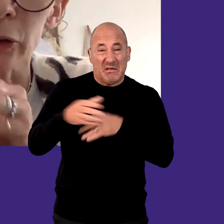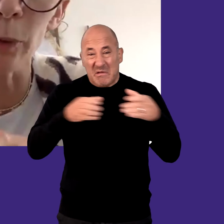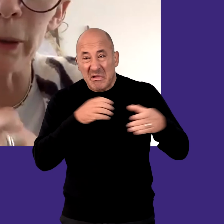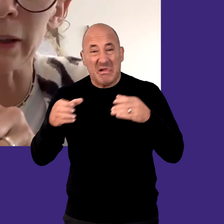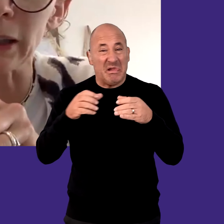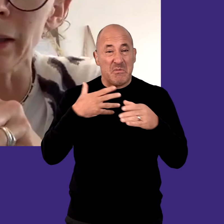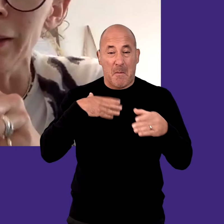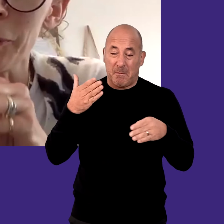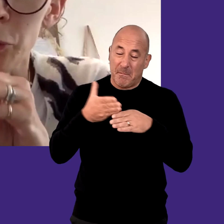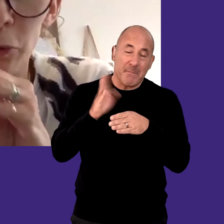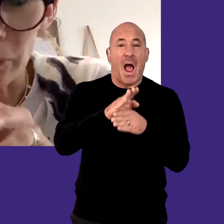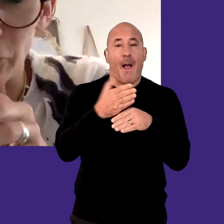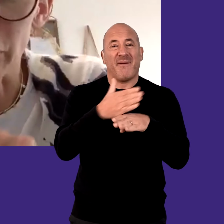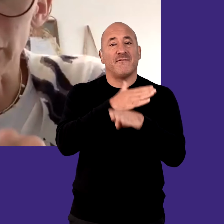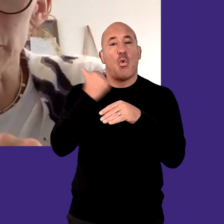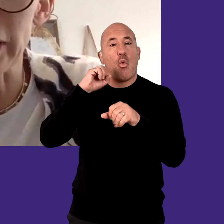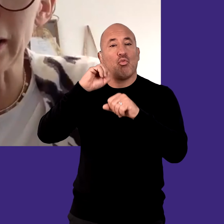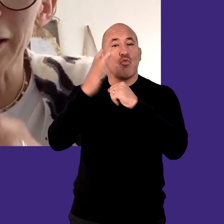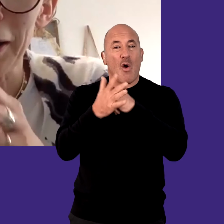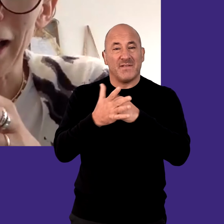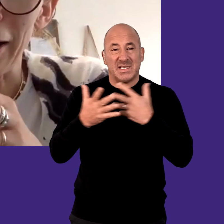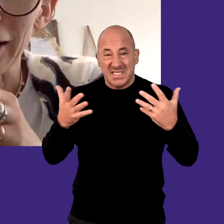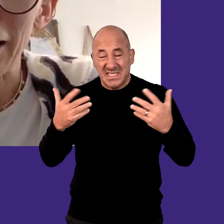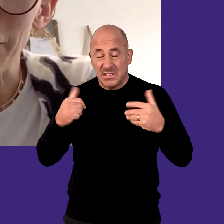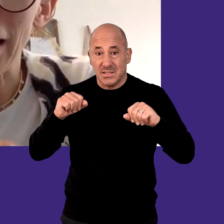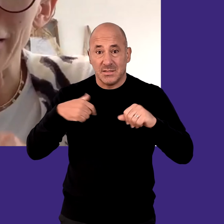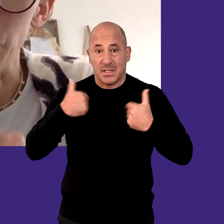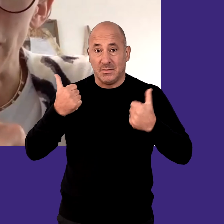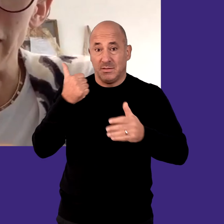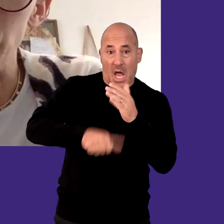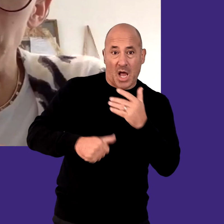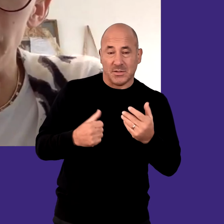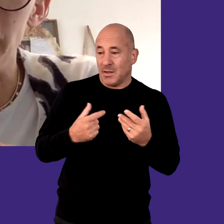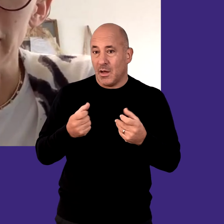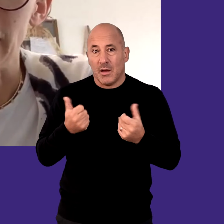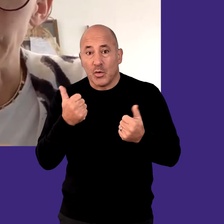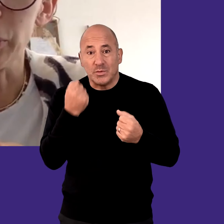they're so busy recruiting,